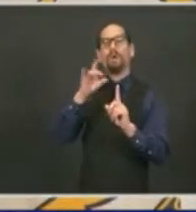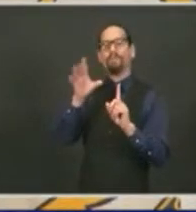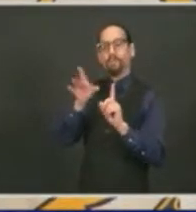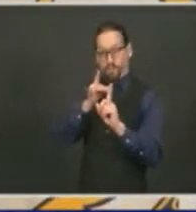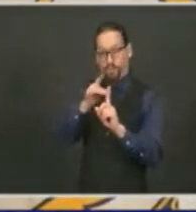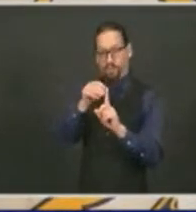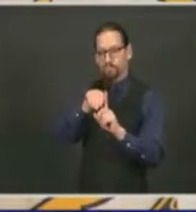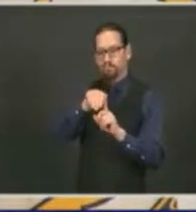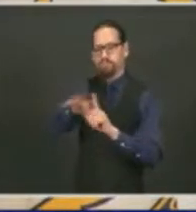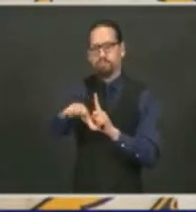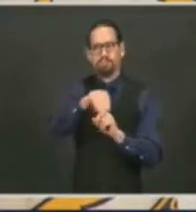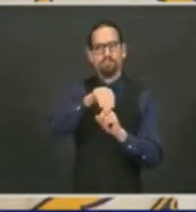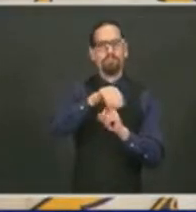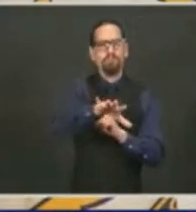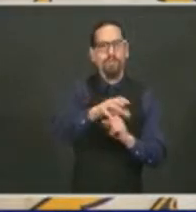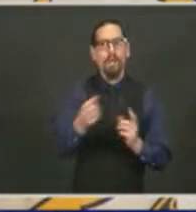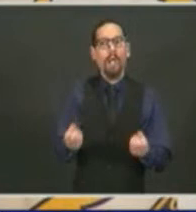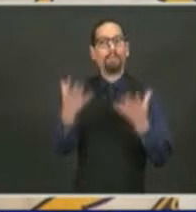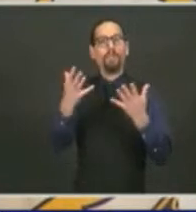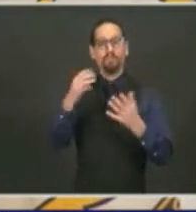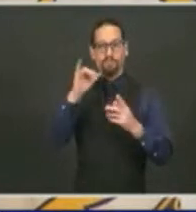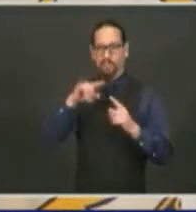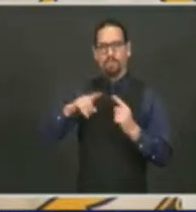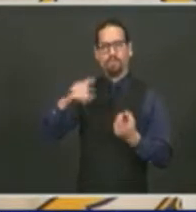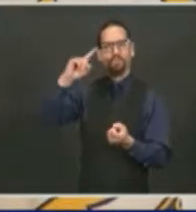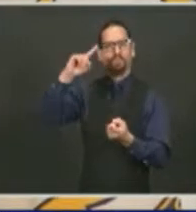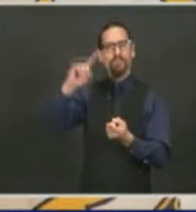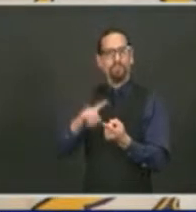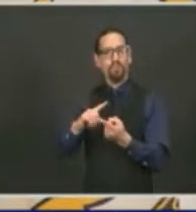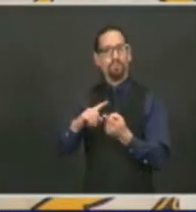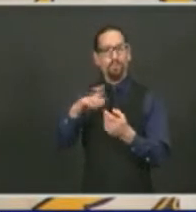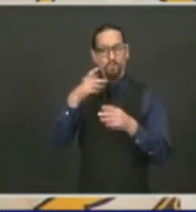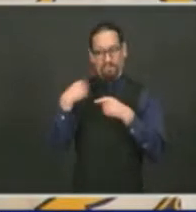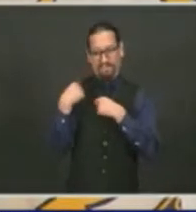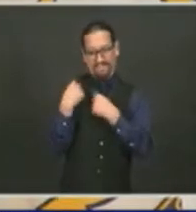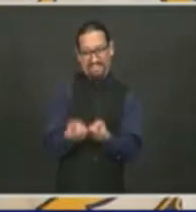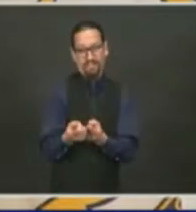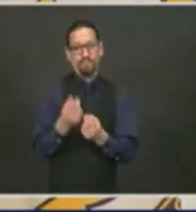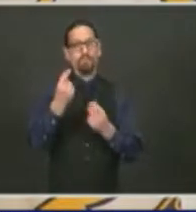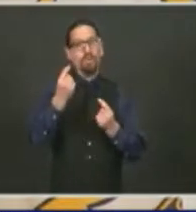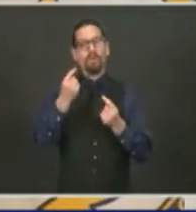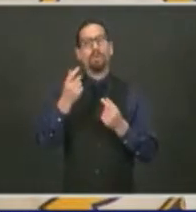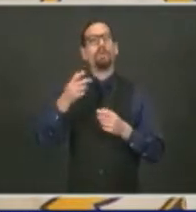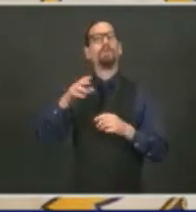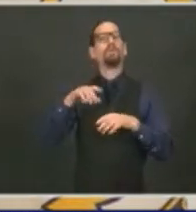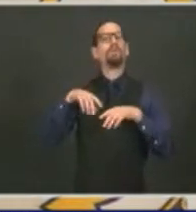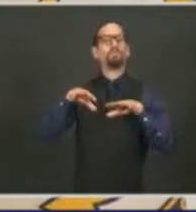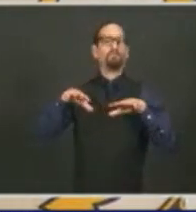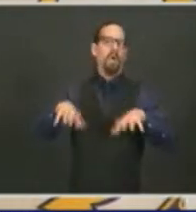the pause, and it's now about 1. So each person is infecting 1 other